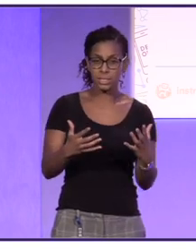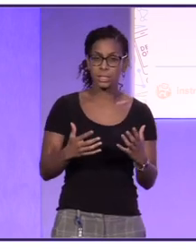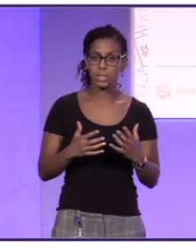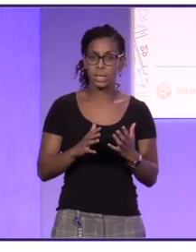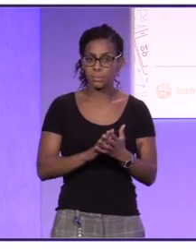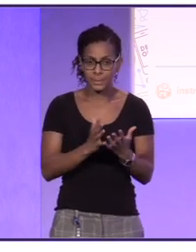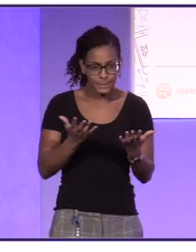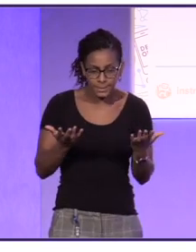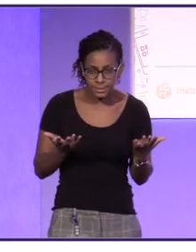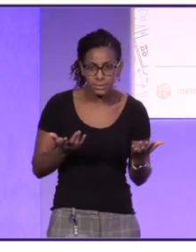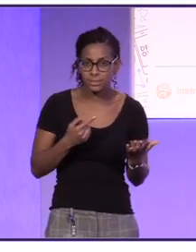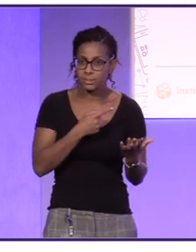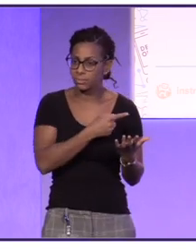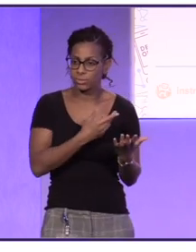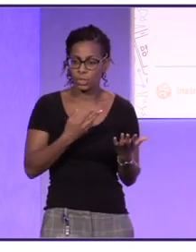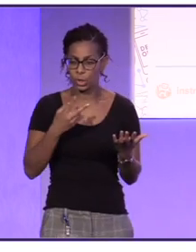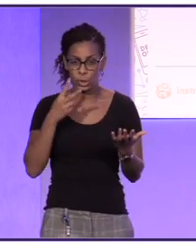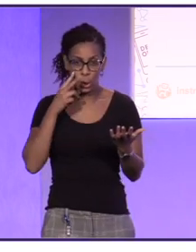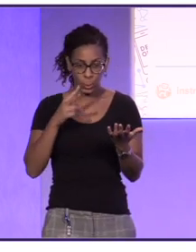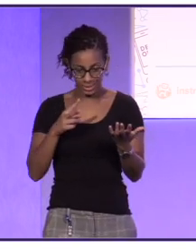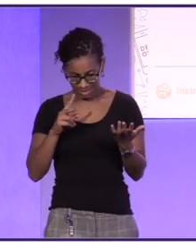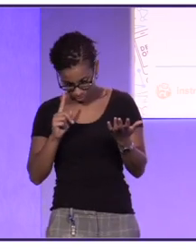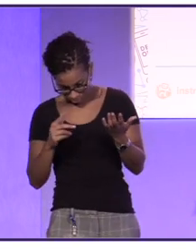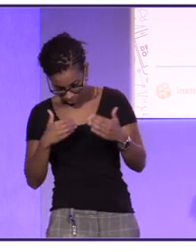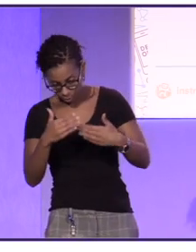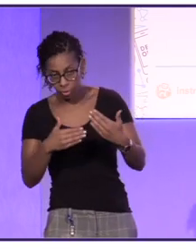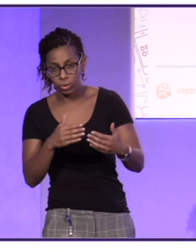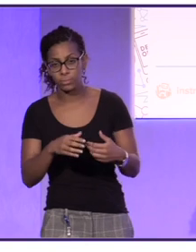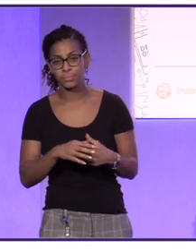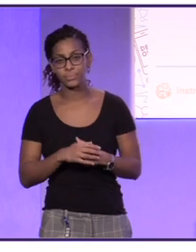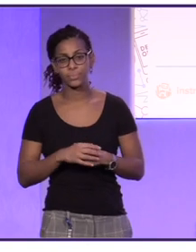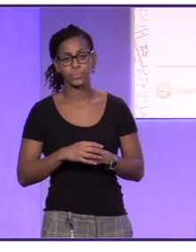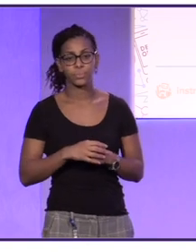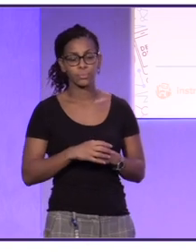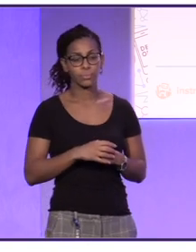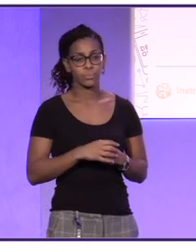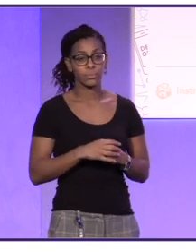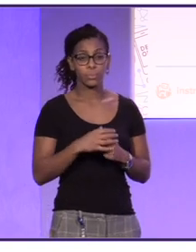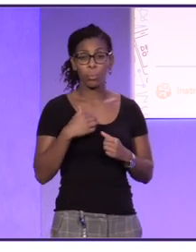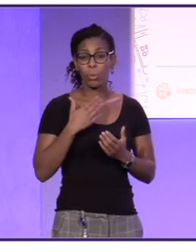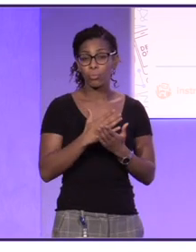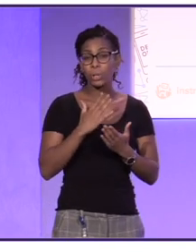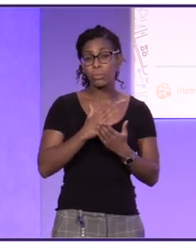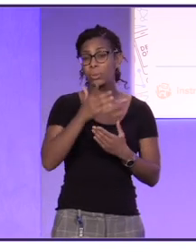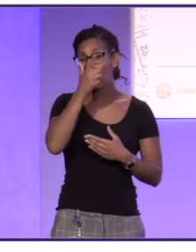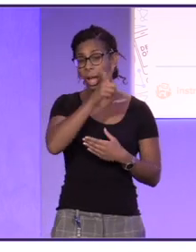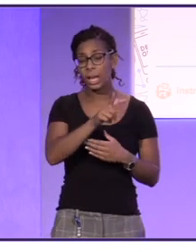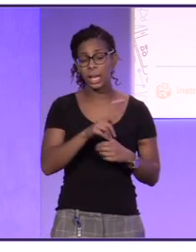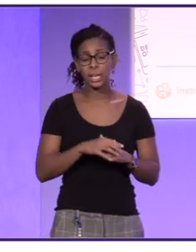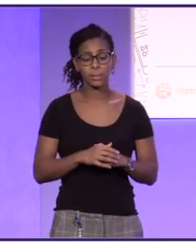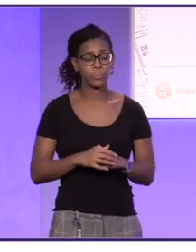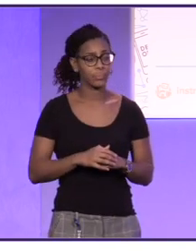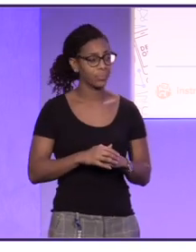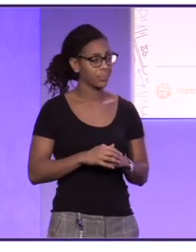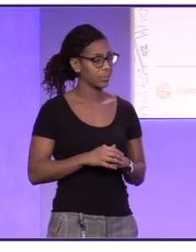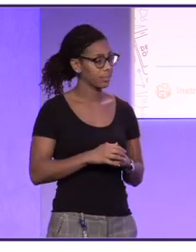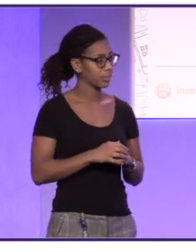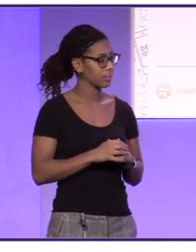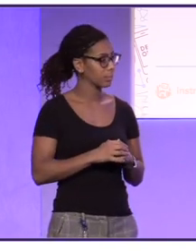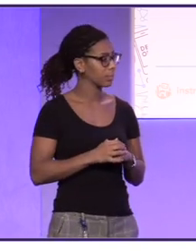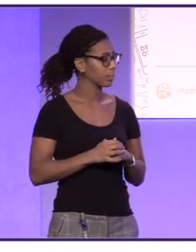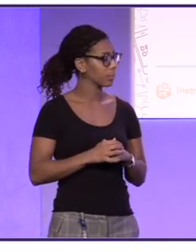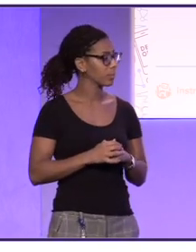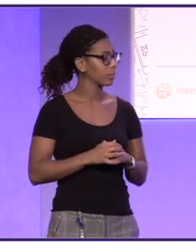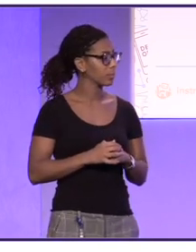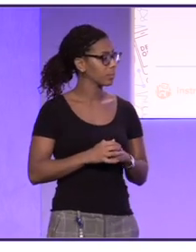happening underneath the hood. So we're really lucky. However, you need to